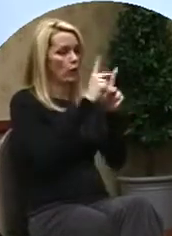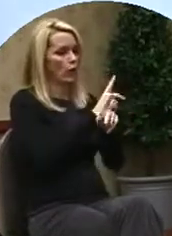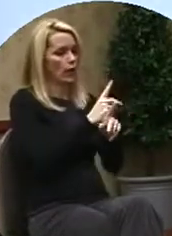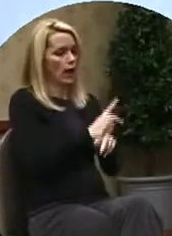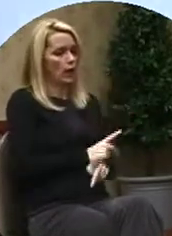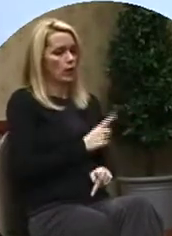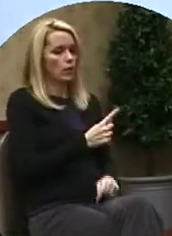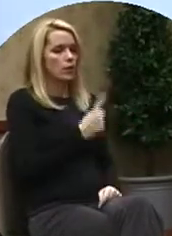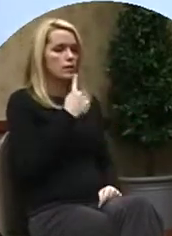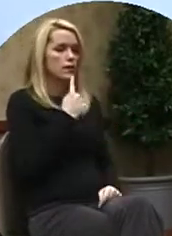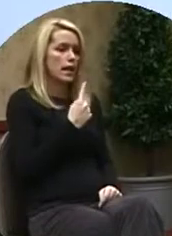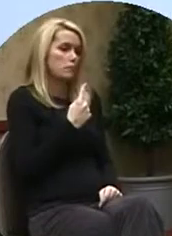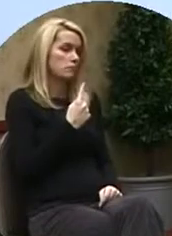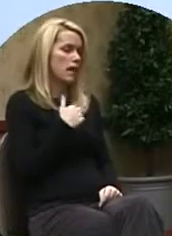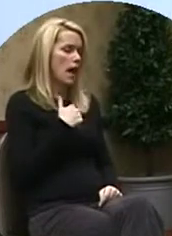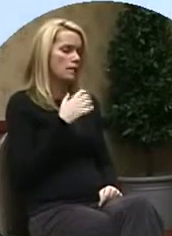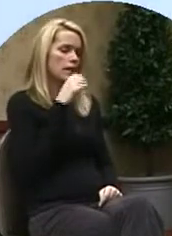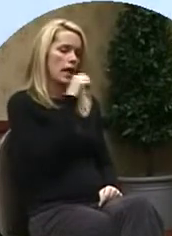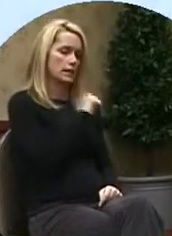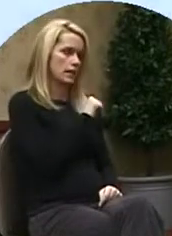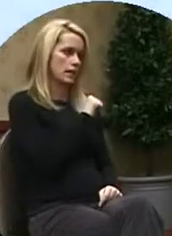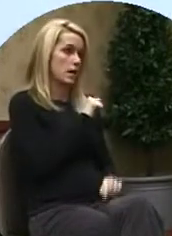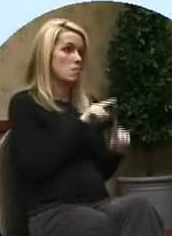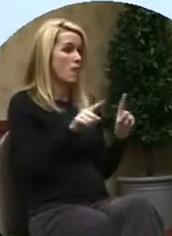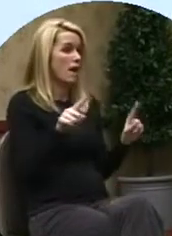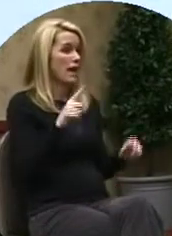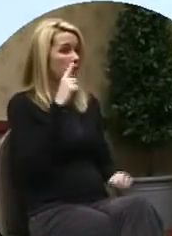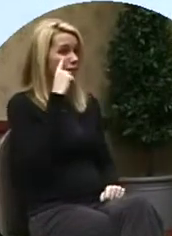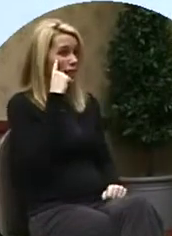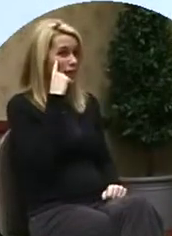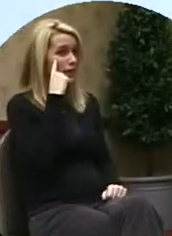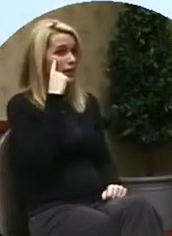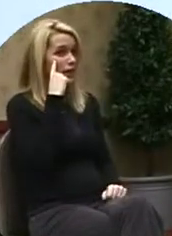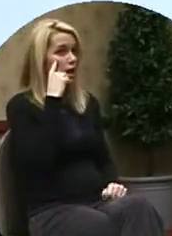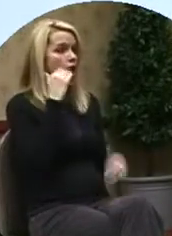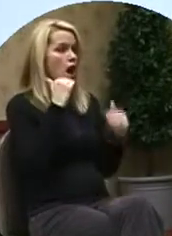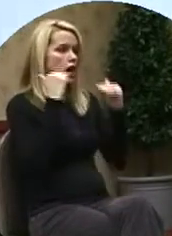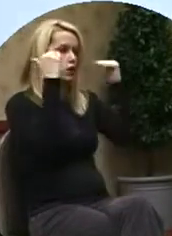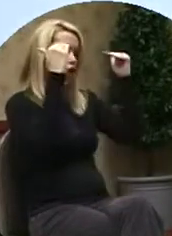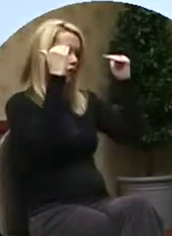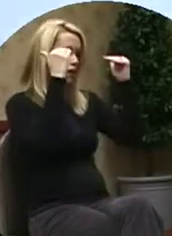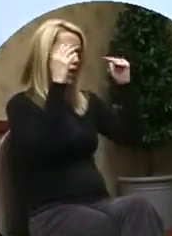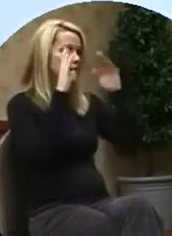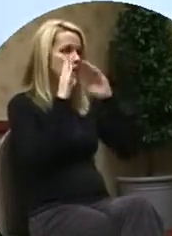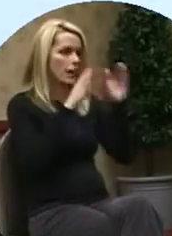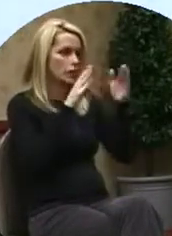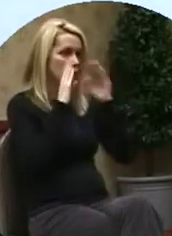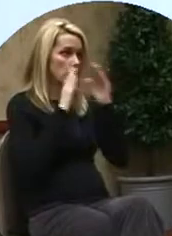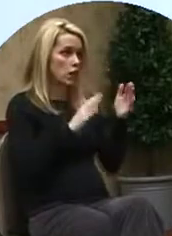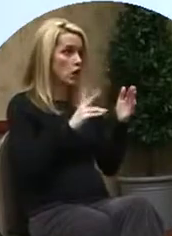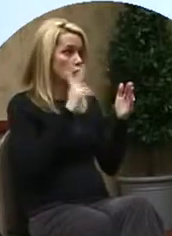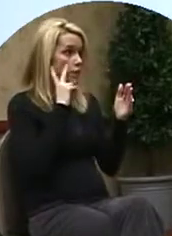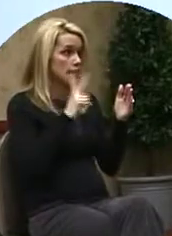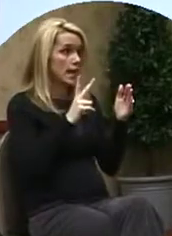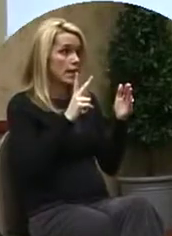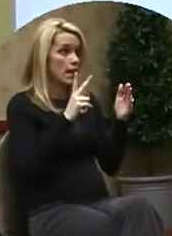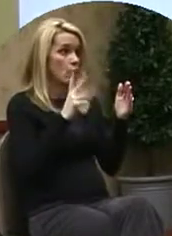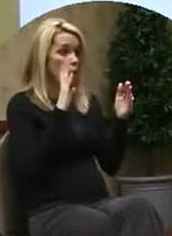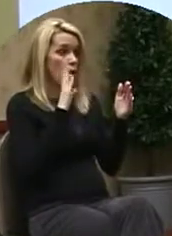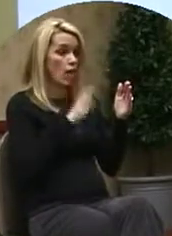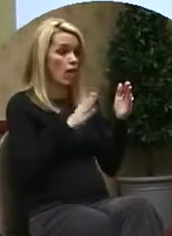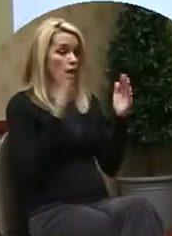going to say, I'm just guessing here, but I think it's adult attention. Because have you ever seen all the adults rally around James when he's